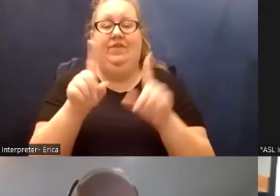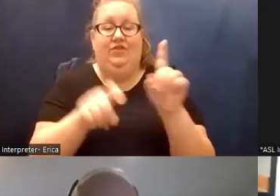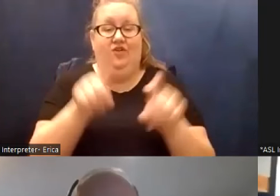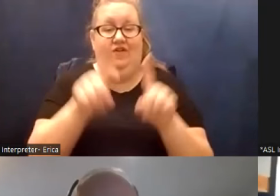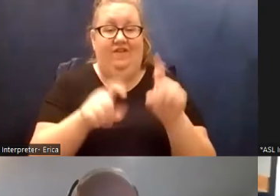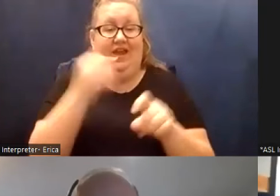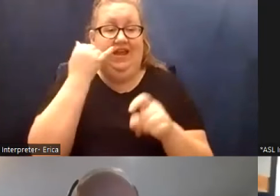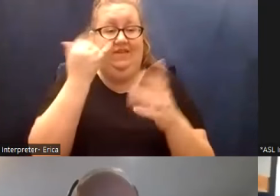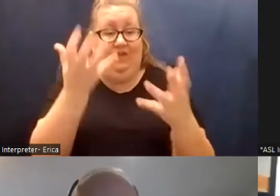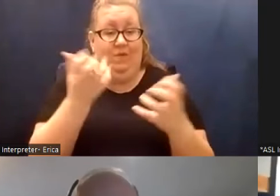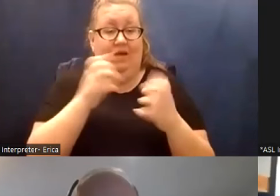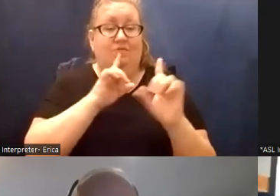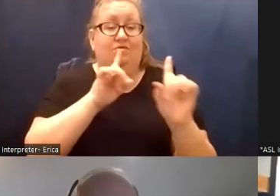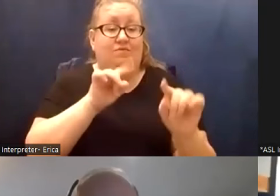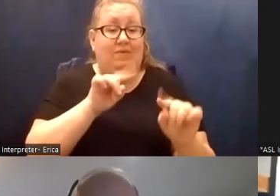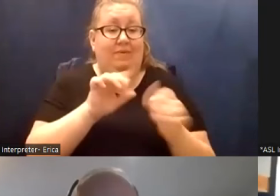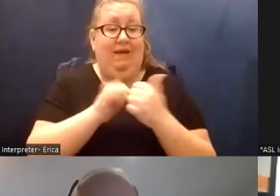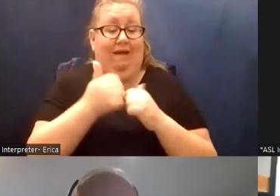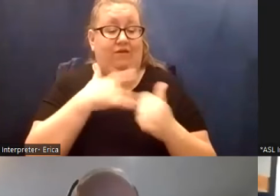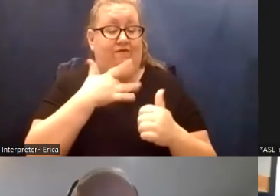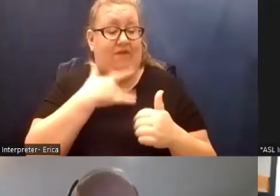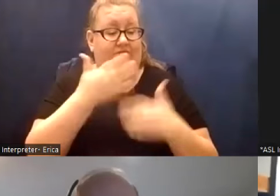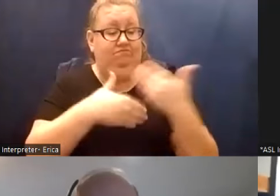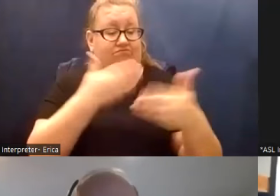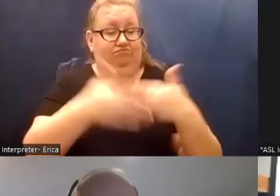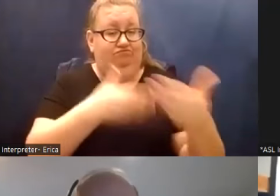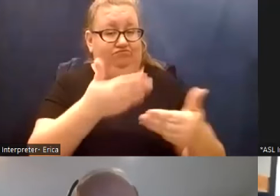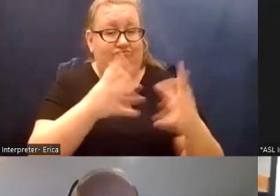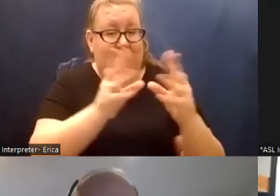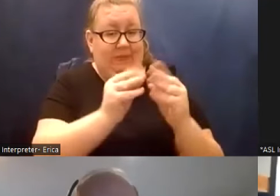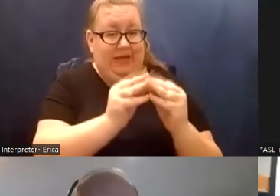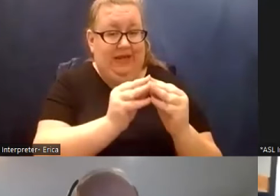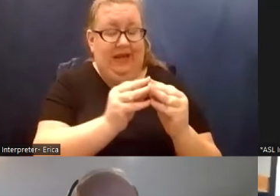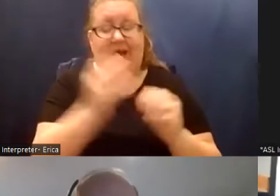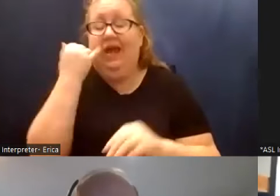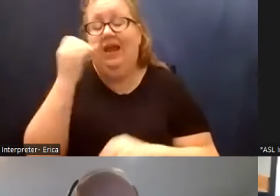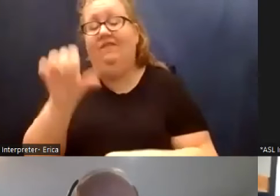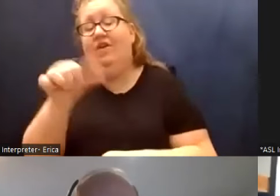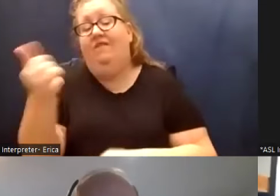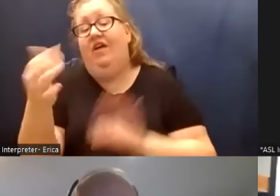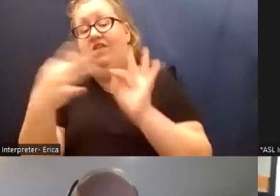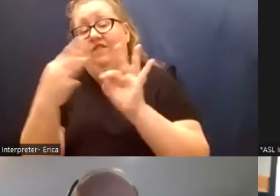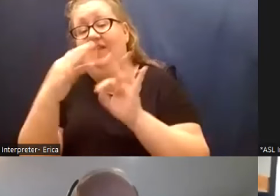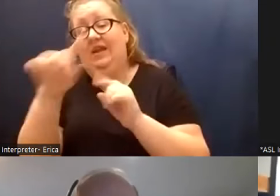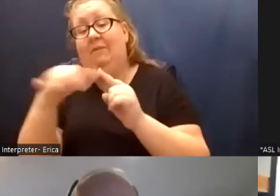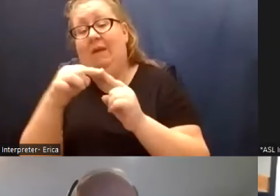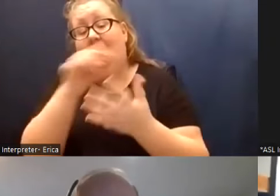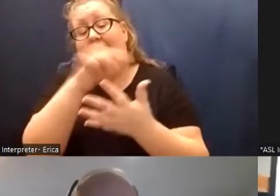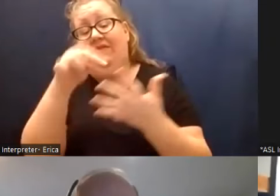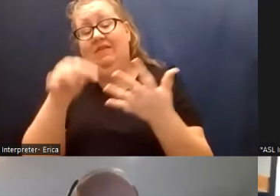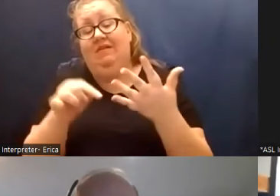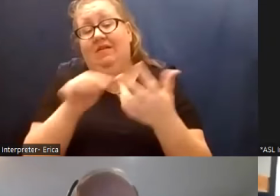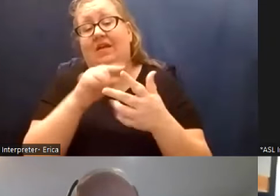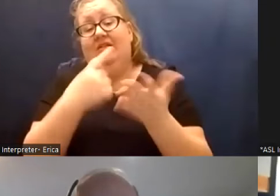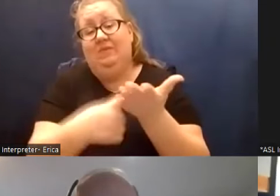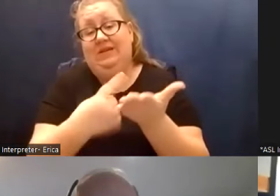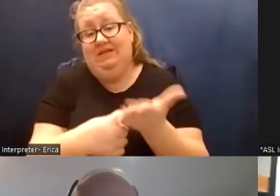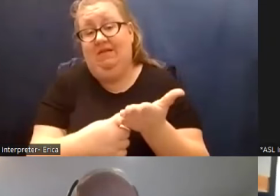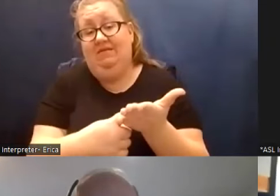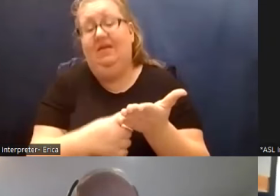you'd like to complete it about how you felt this meeting went. And then if you have other feedback you want to share about the options we talked about, there's a form in there as